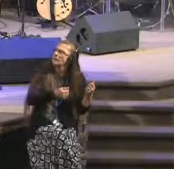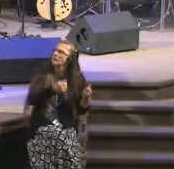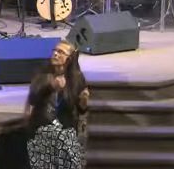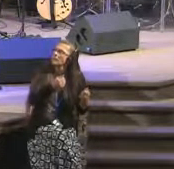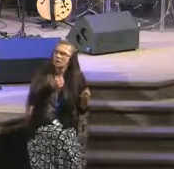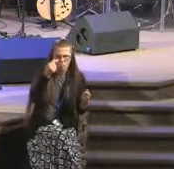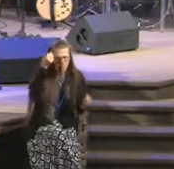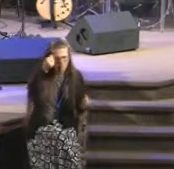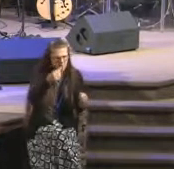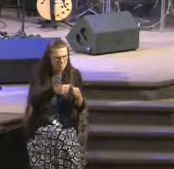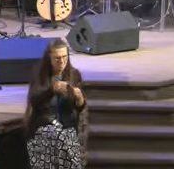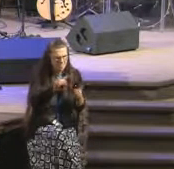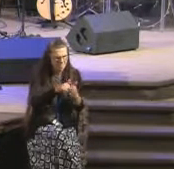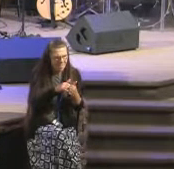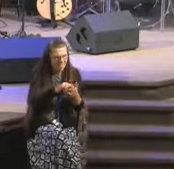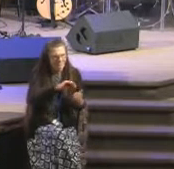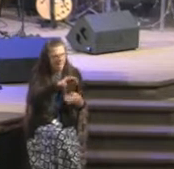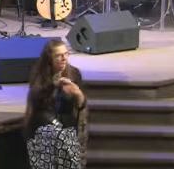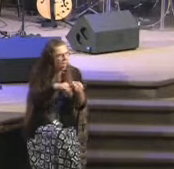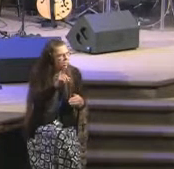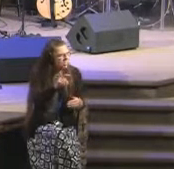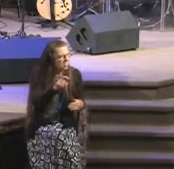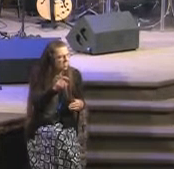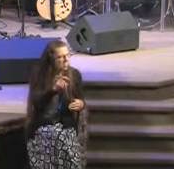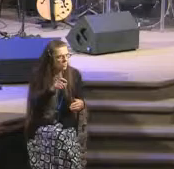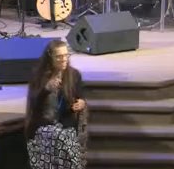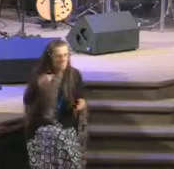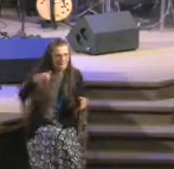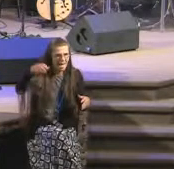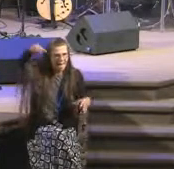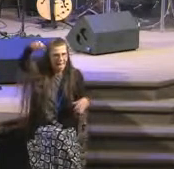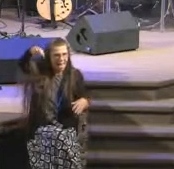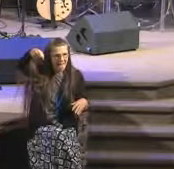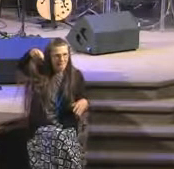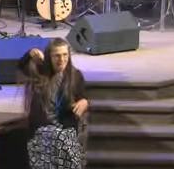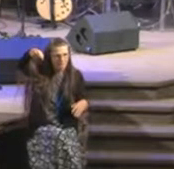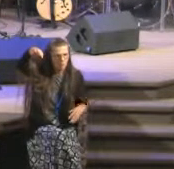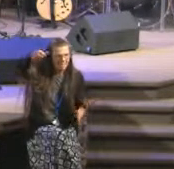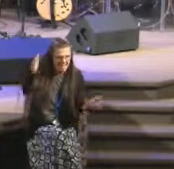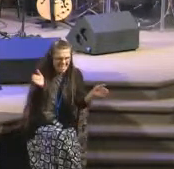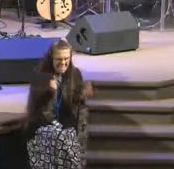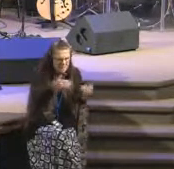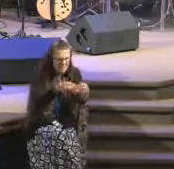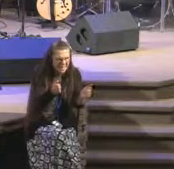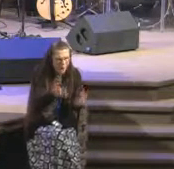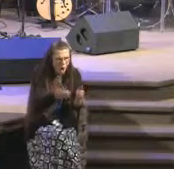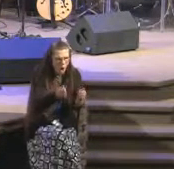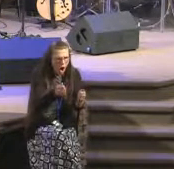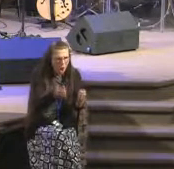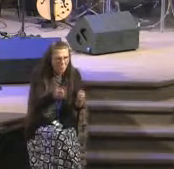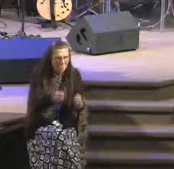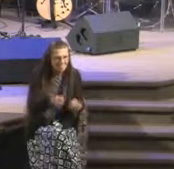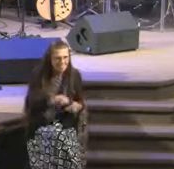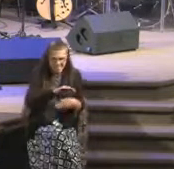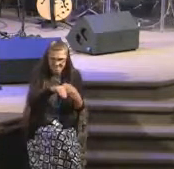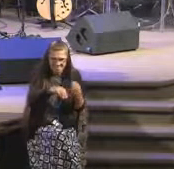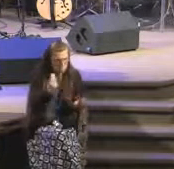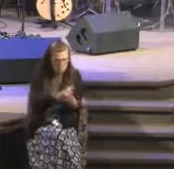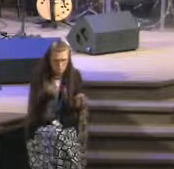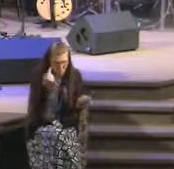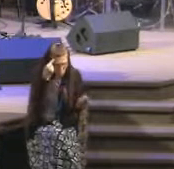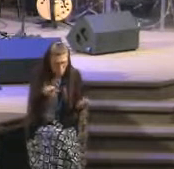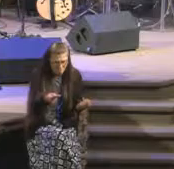You remember that? All it needed was a handle on top, man. It was a lunchbox. That's about all it was good